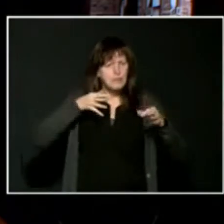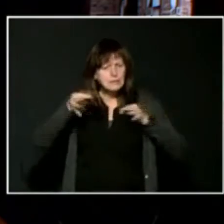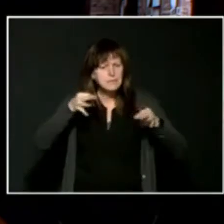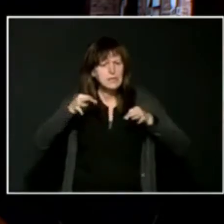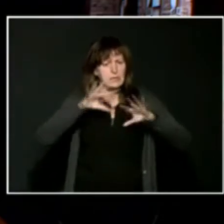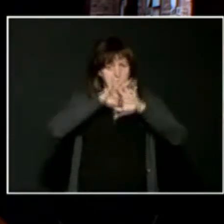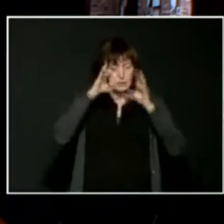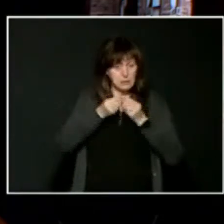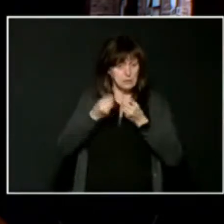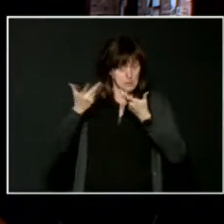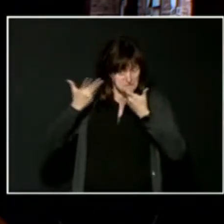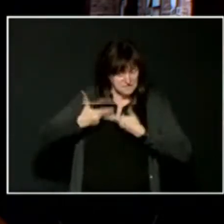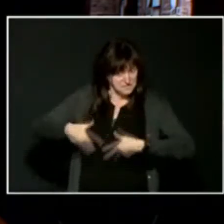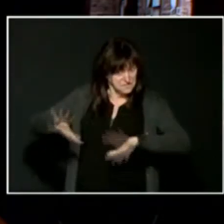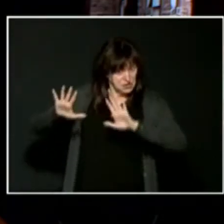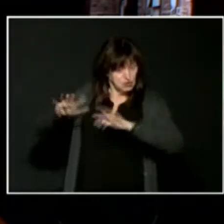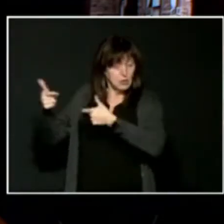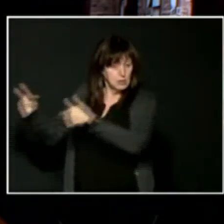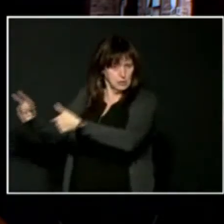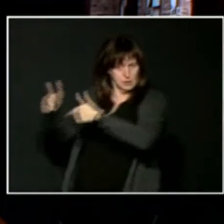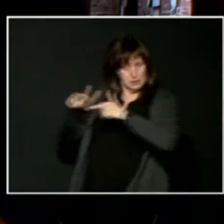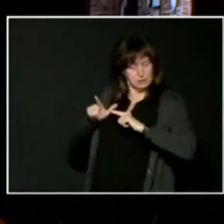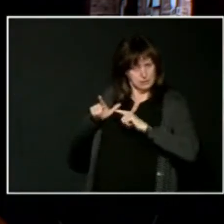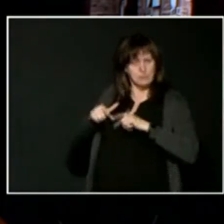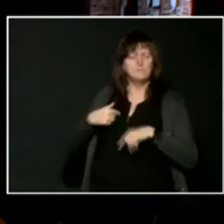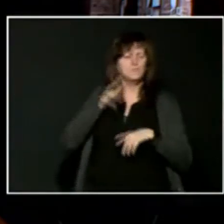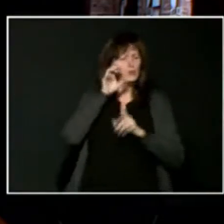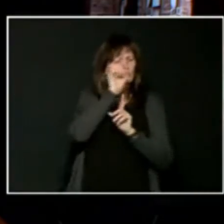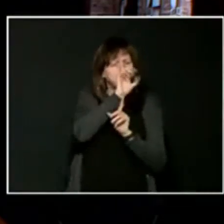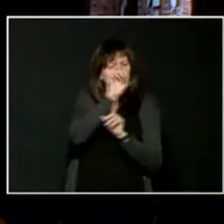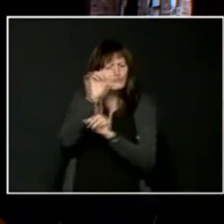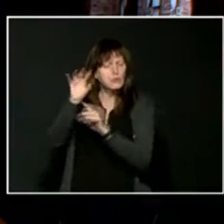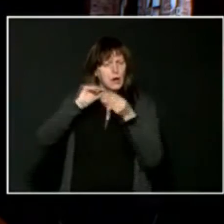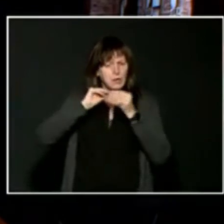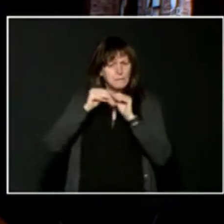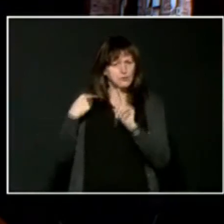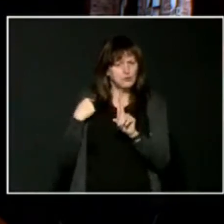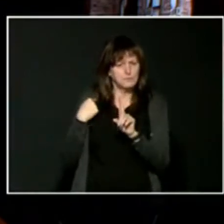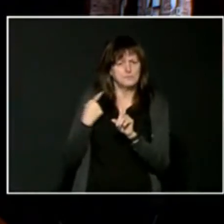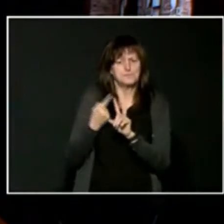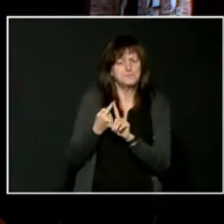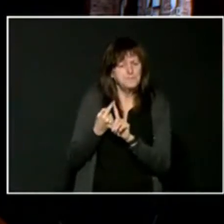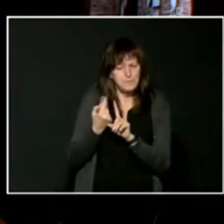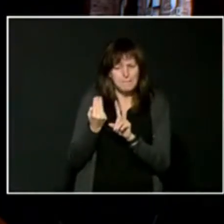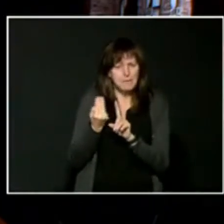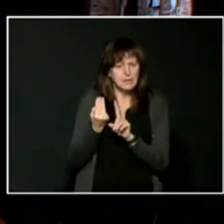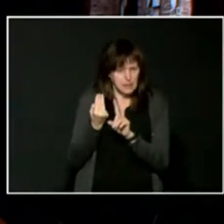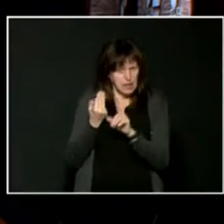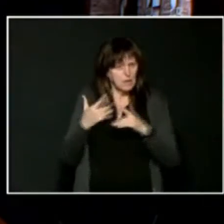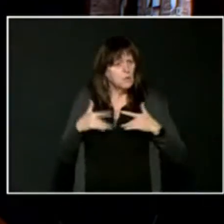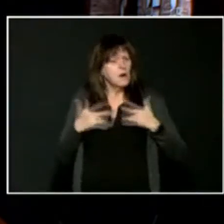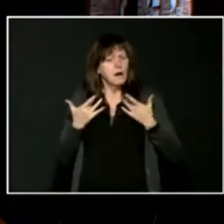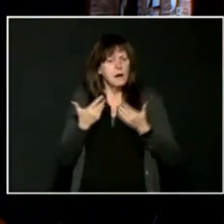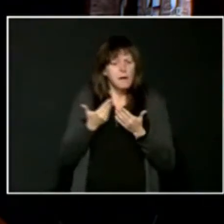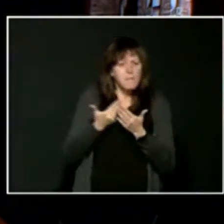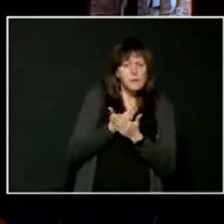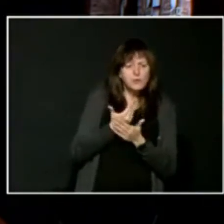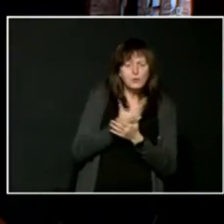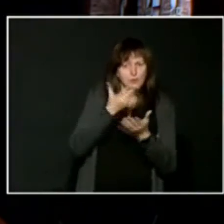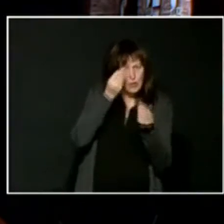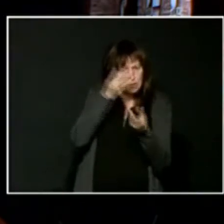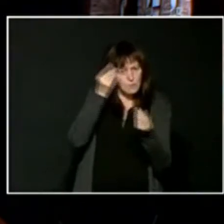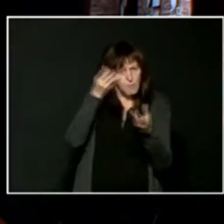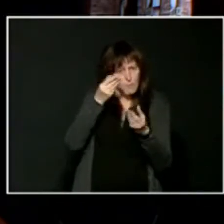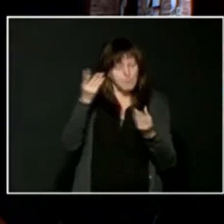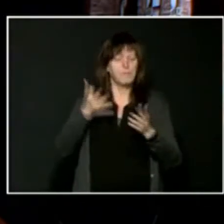cover the data points that have transpired since Monday and other updates and comments accordingly. So let's go